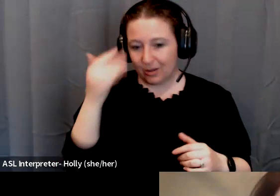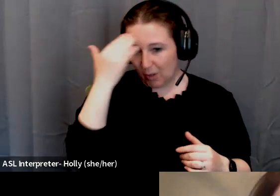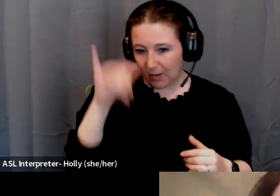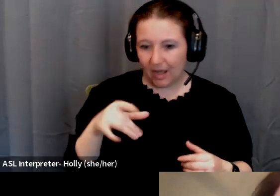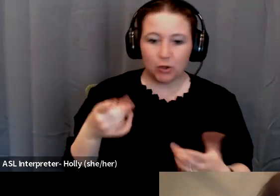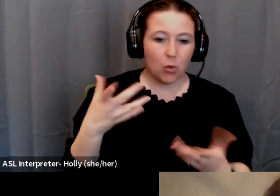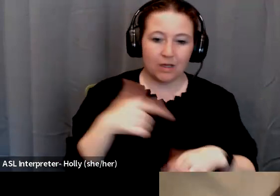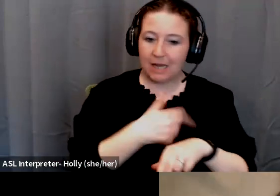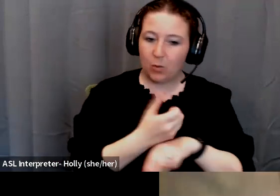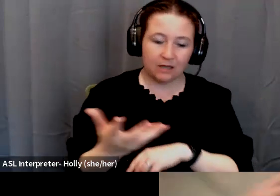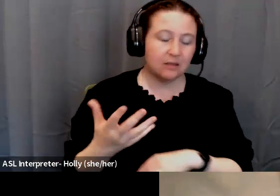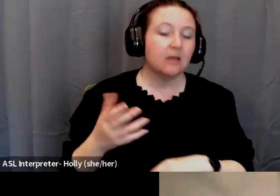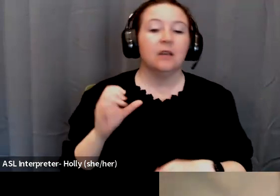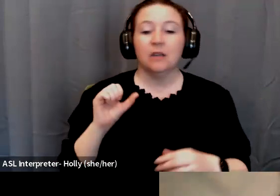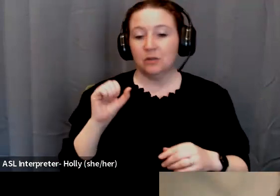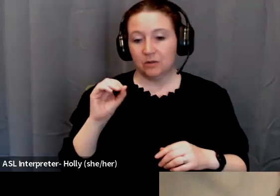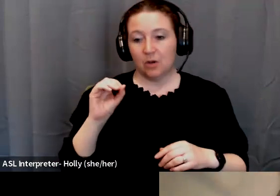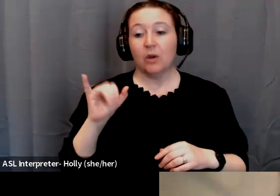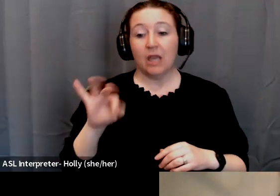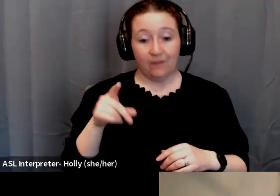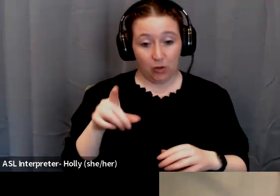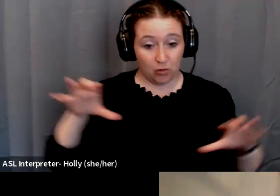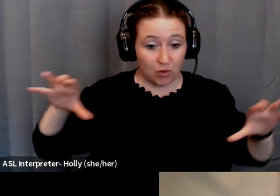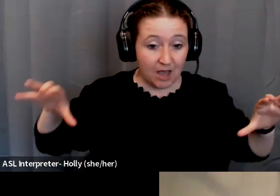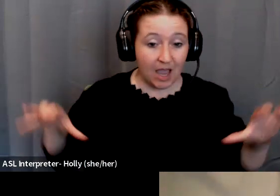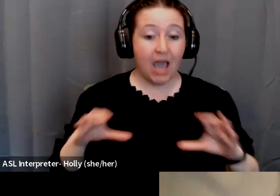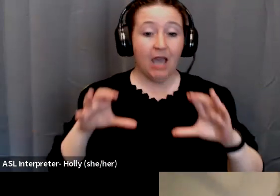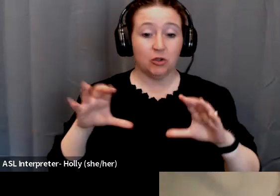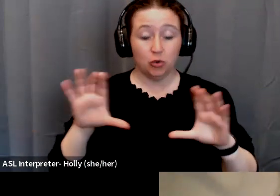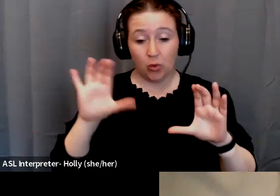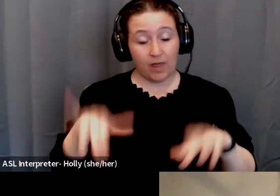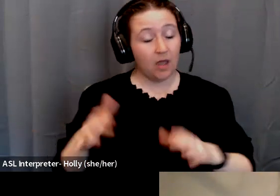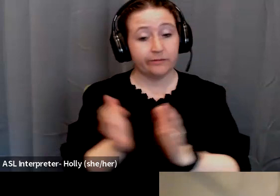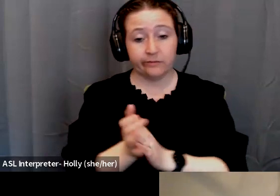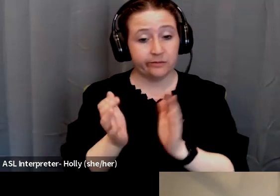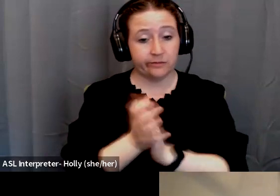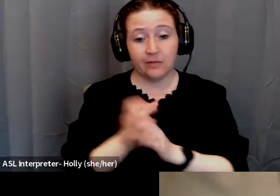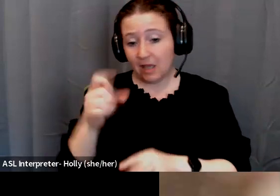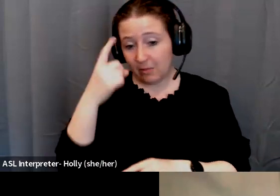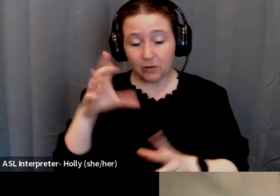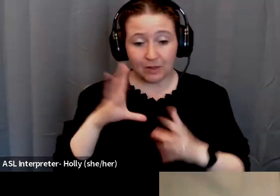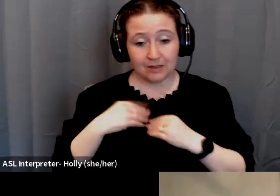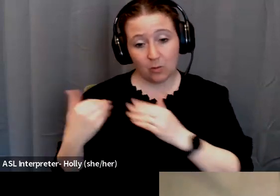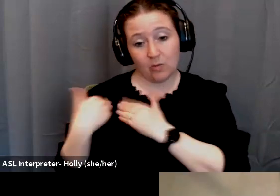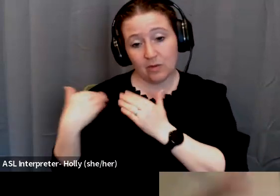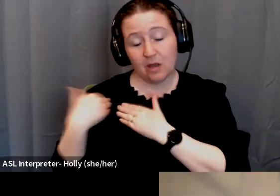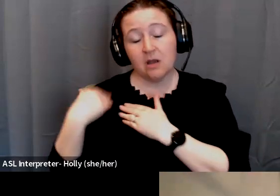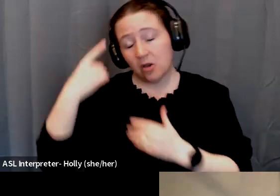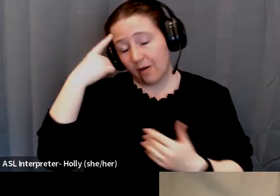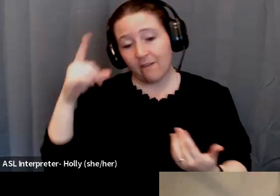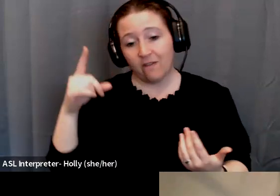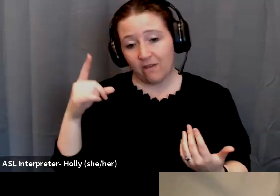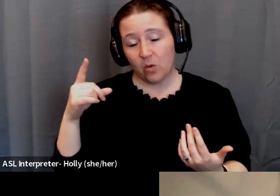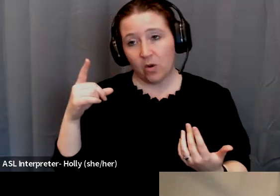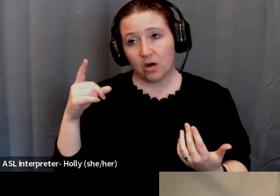waste time on that. So again, if you're going to take the action, I applaud you on that, because you're taking responsibility for